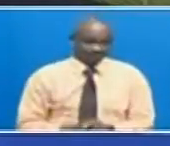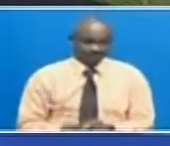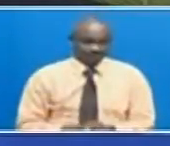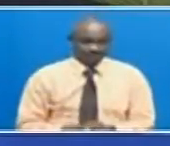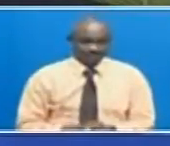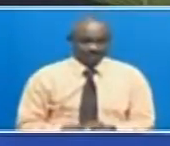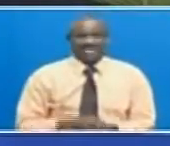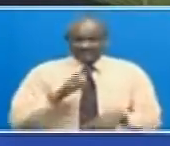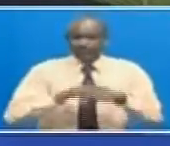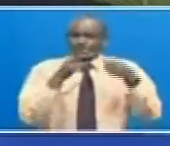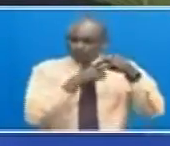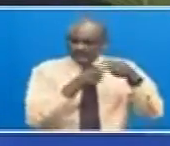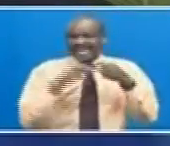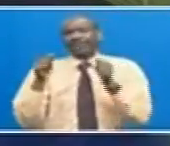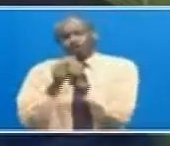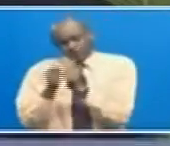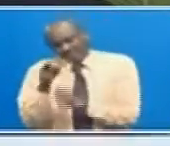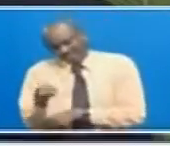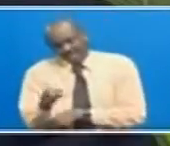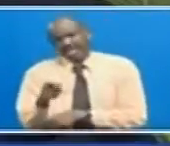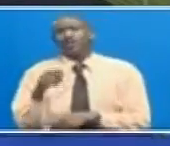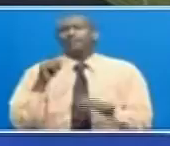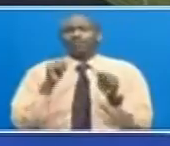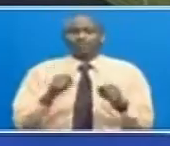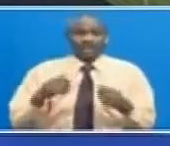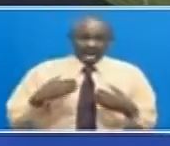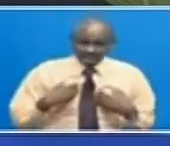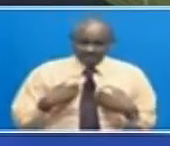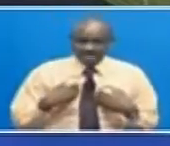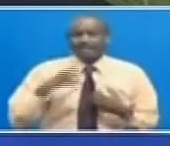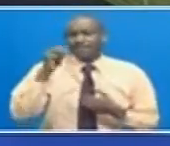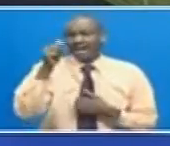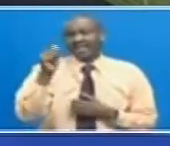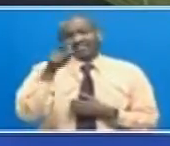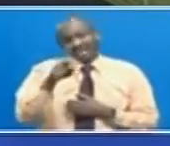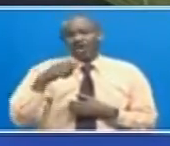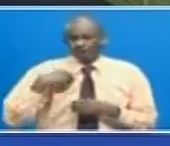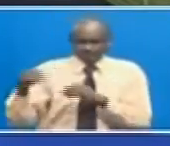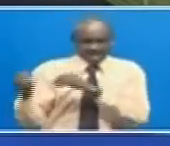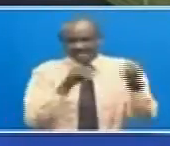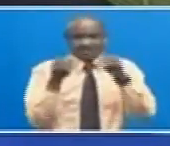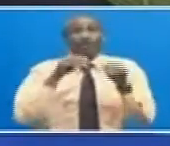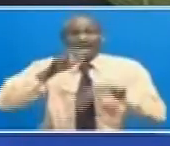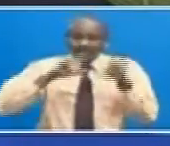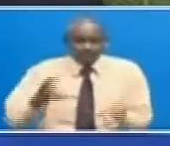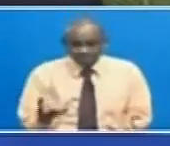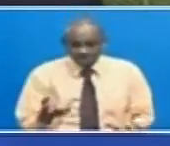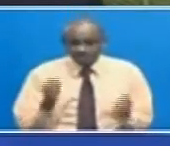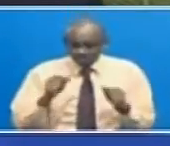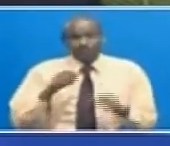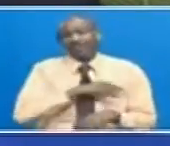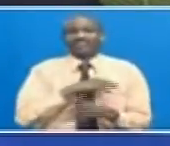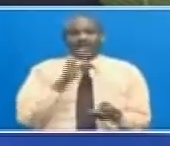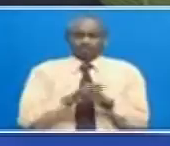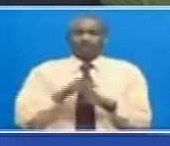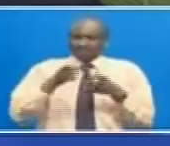Middle of July to end of October, you couldn't get a bed in the Mara because of migration. This year, some of us